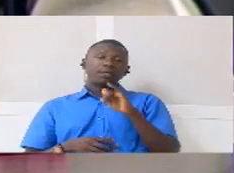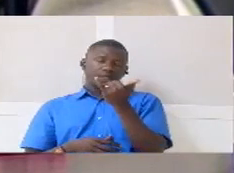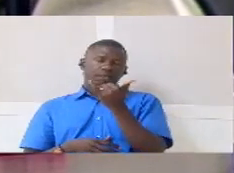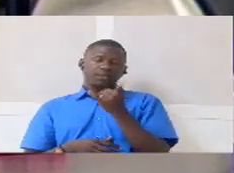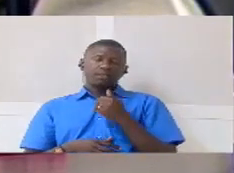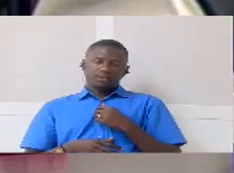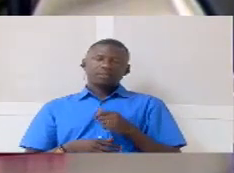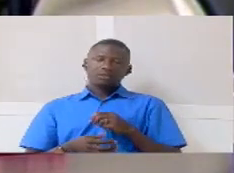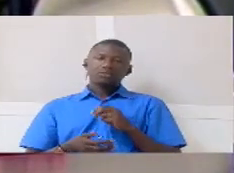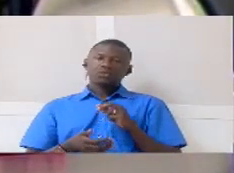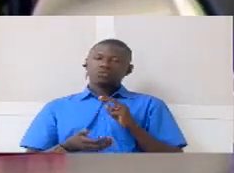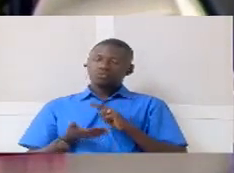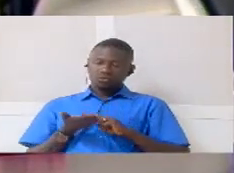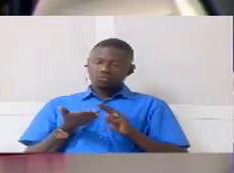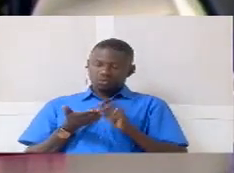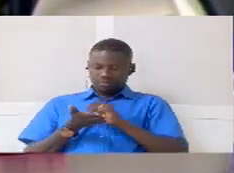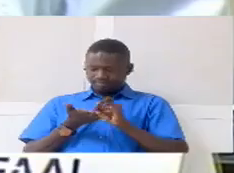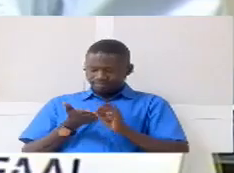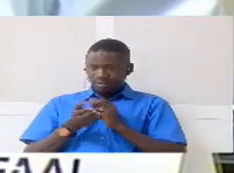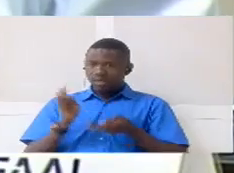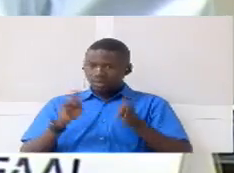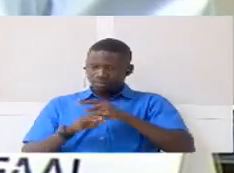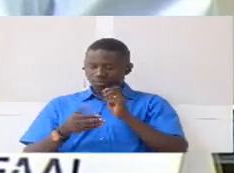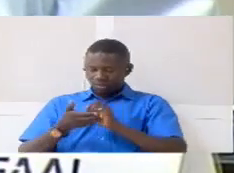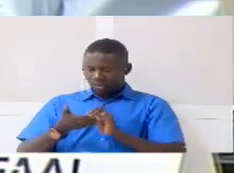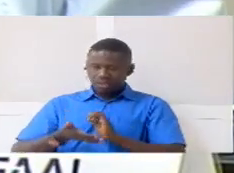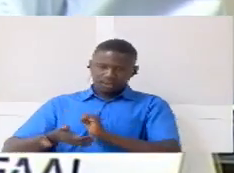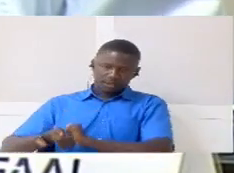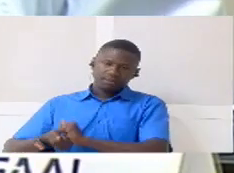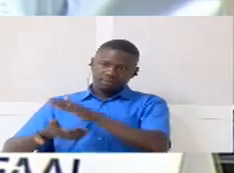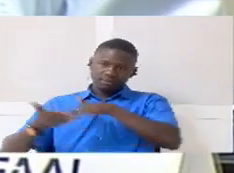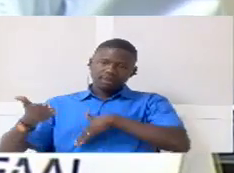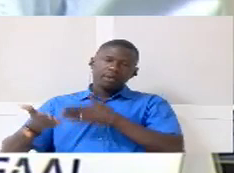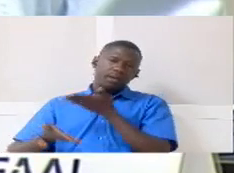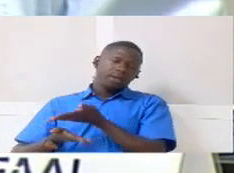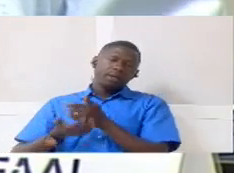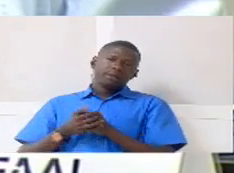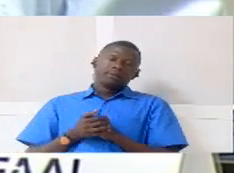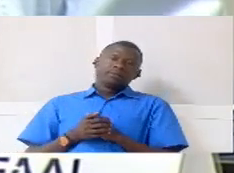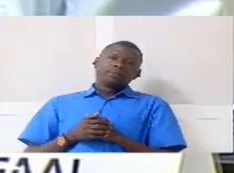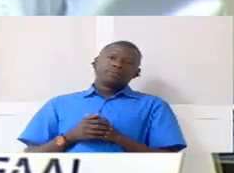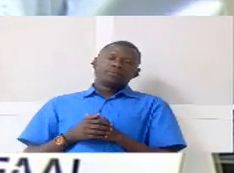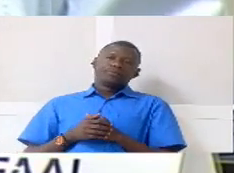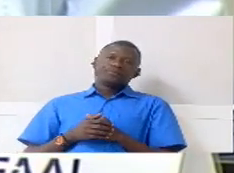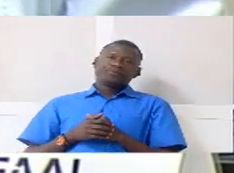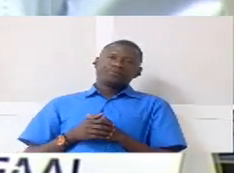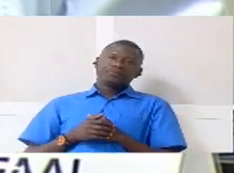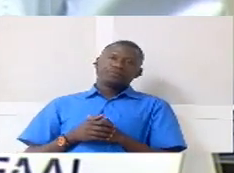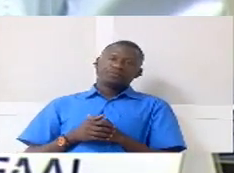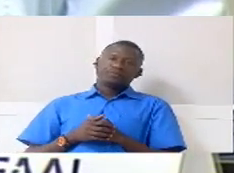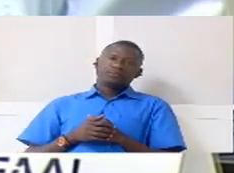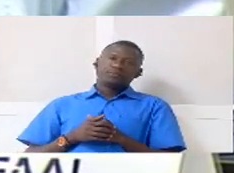Yes, there is usually an autopsy report. In fact, the procedure is there should be a coroner's